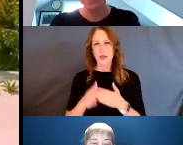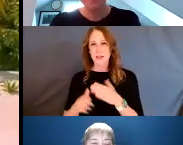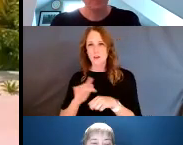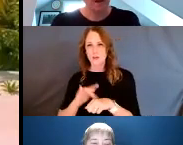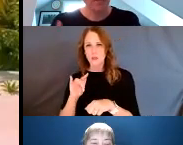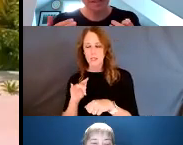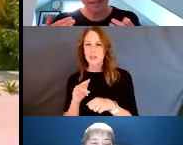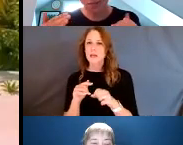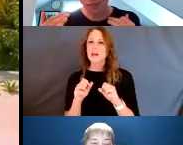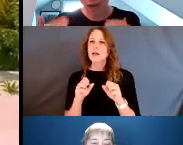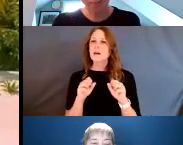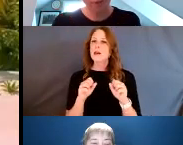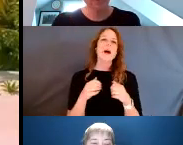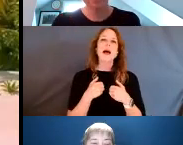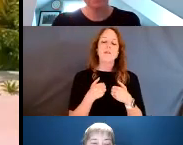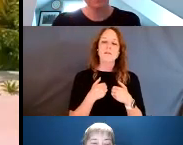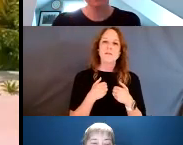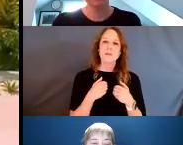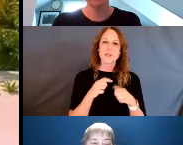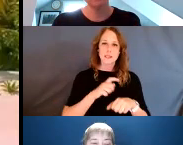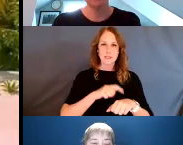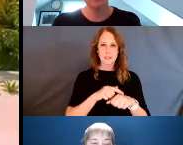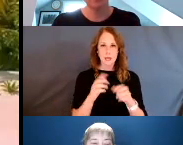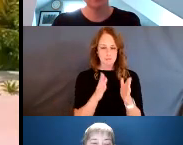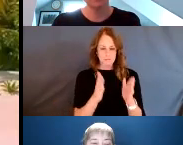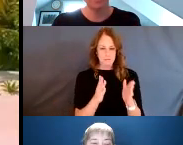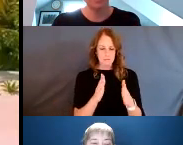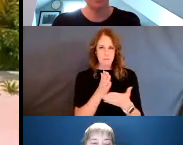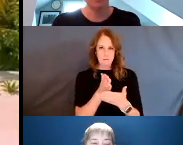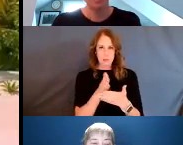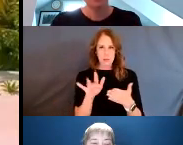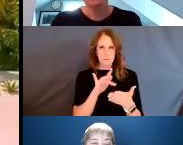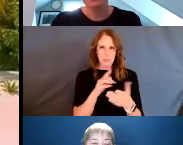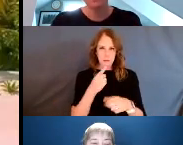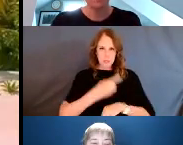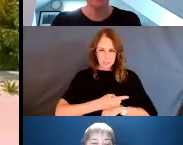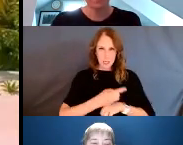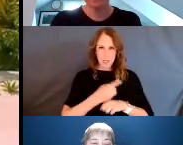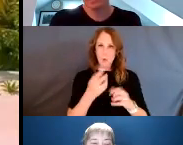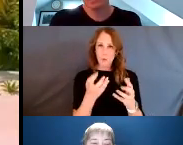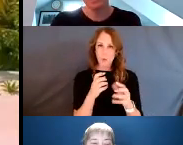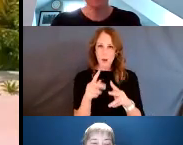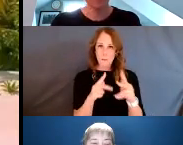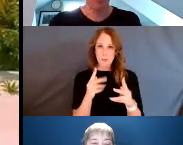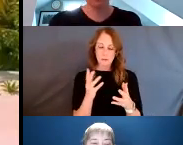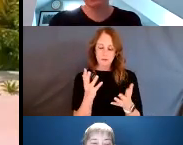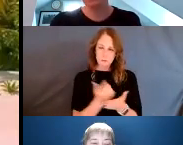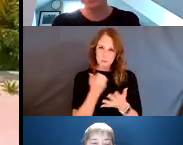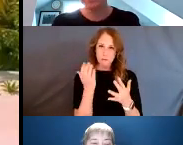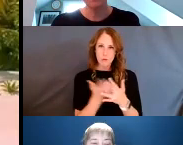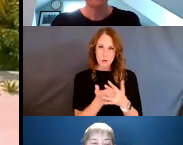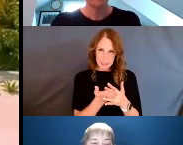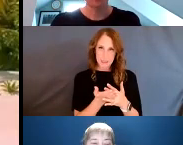their time. But we have this like time period during the day where we really want people to be able to take that break, to eat, to